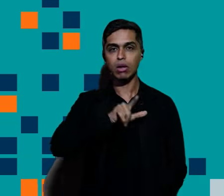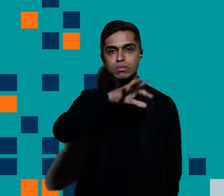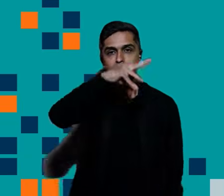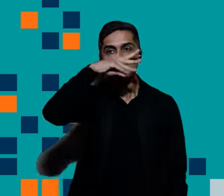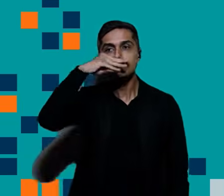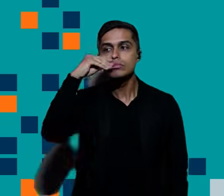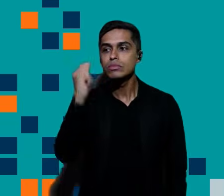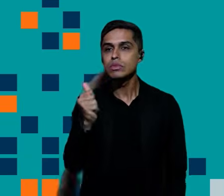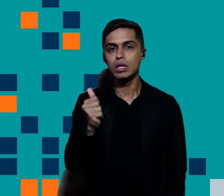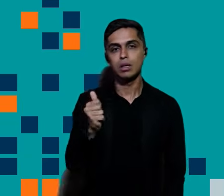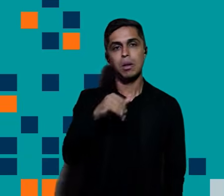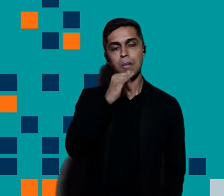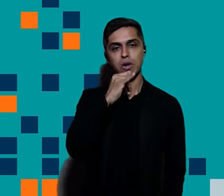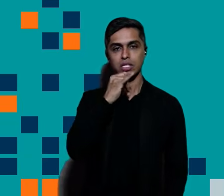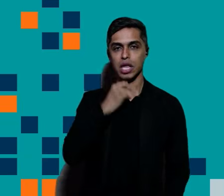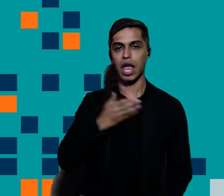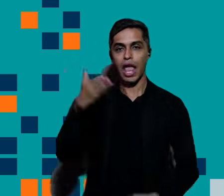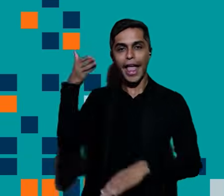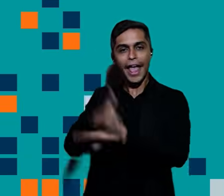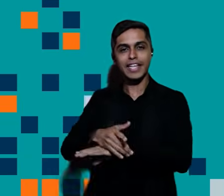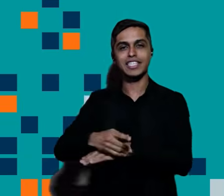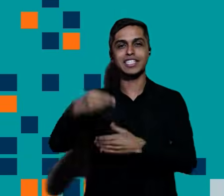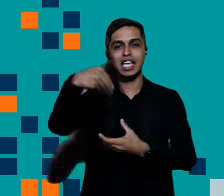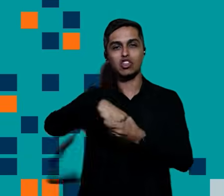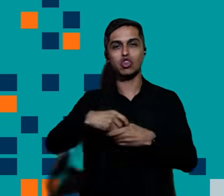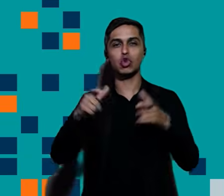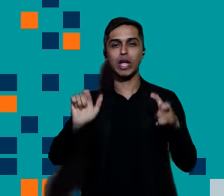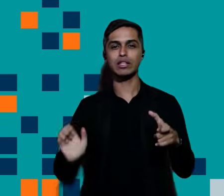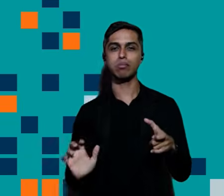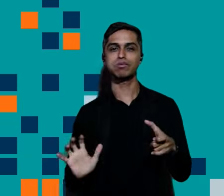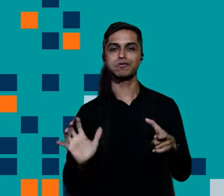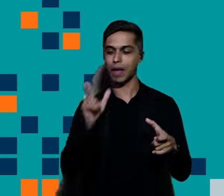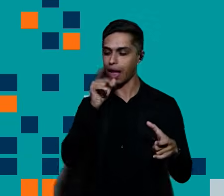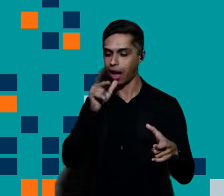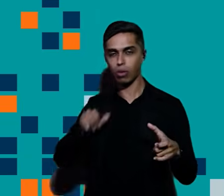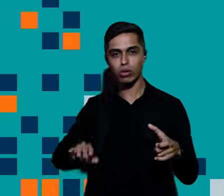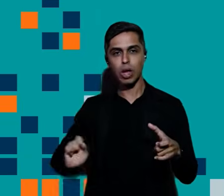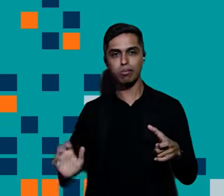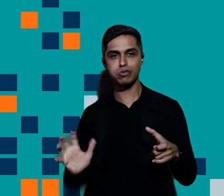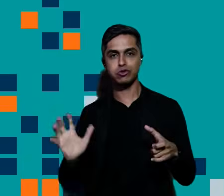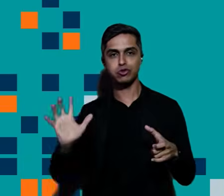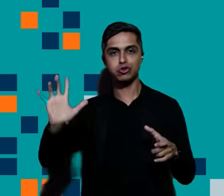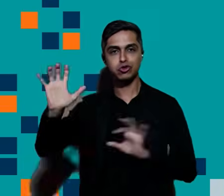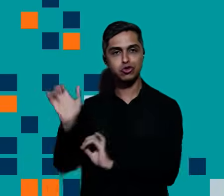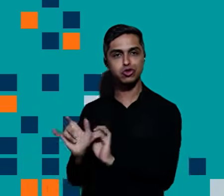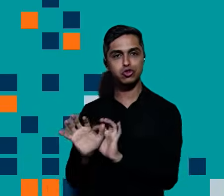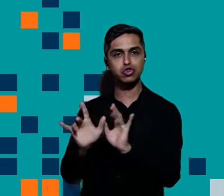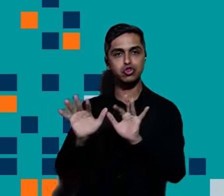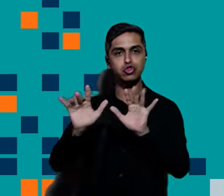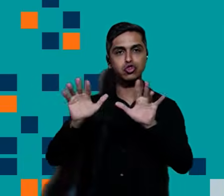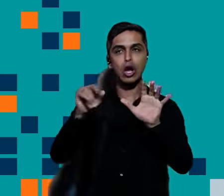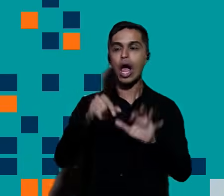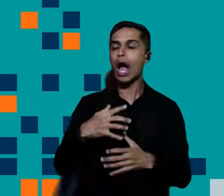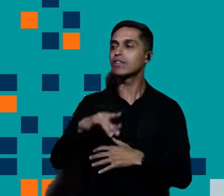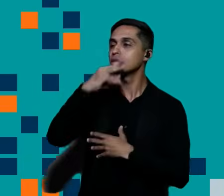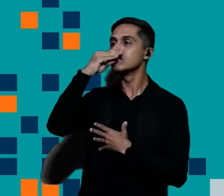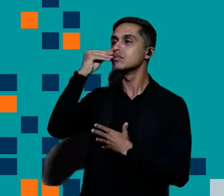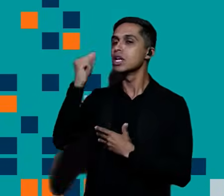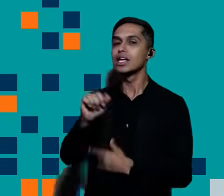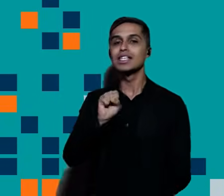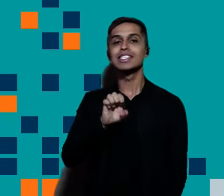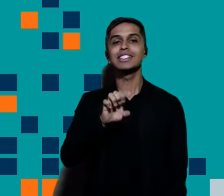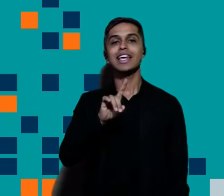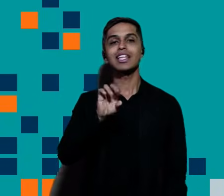eucalyptus? The architecture is communicating those messages to you of health and well-being as a result